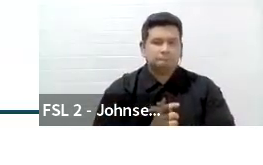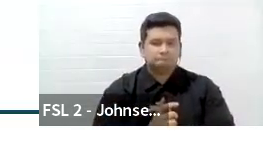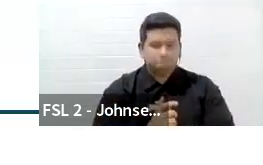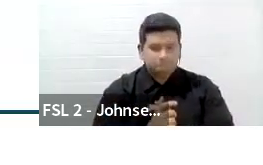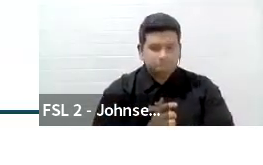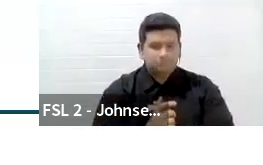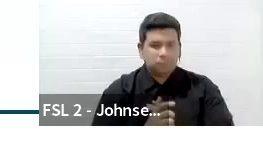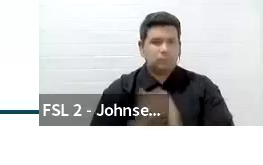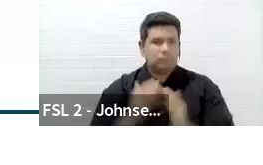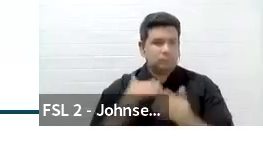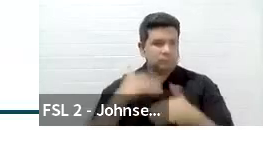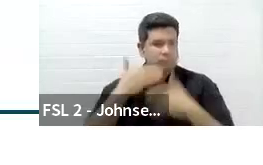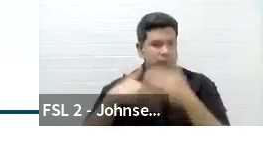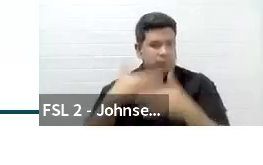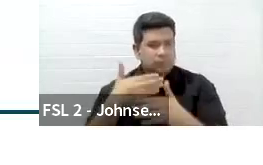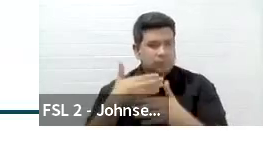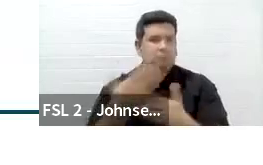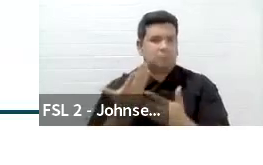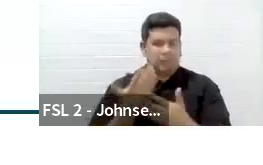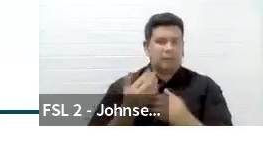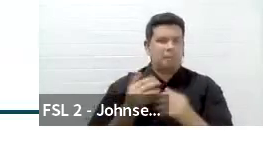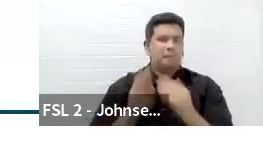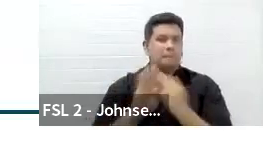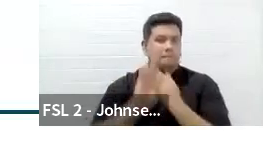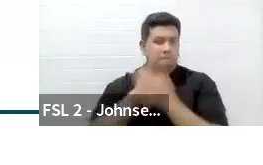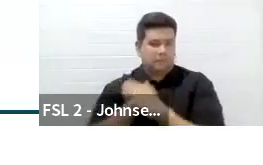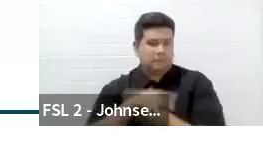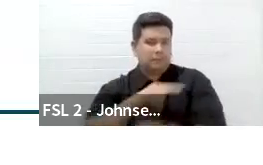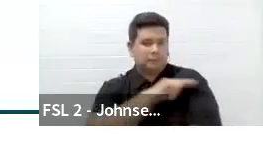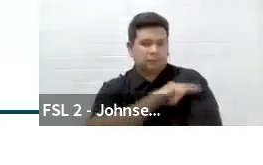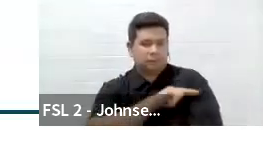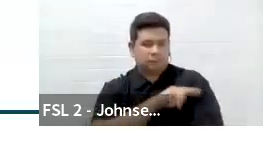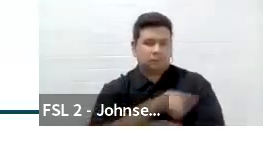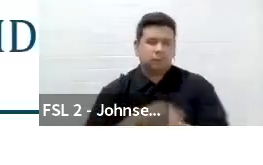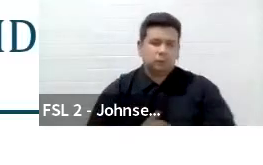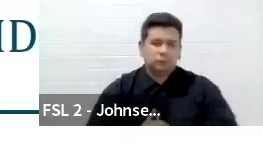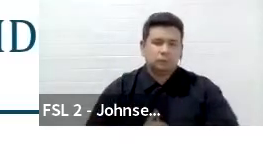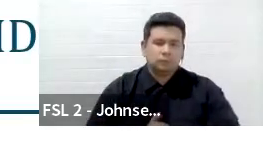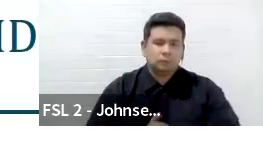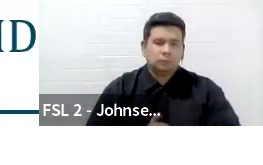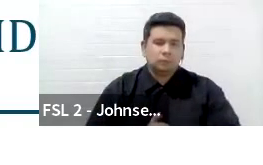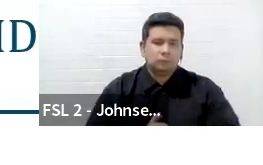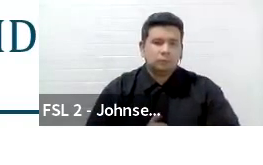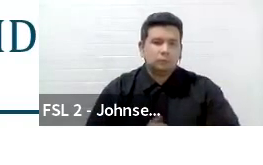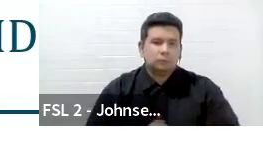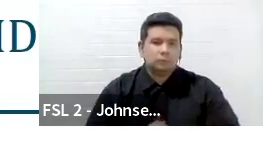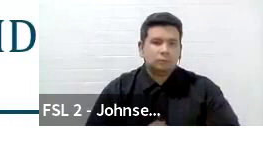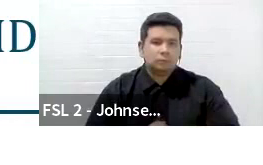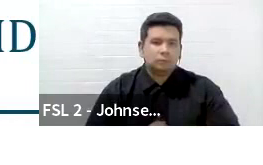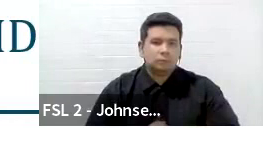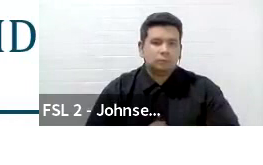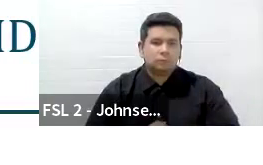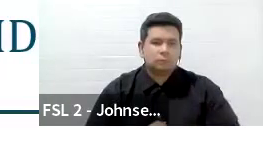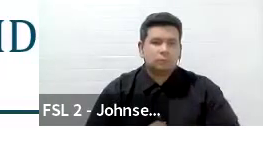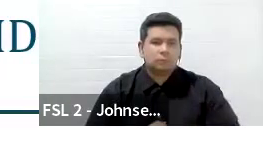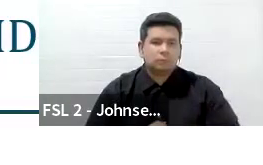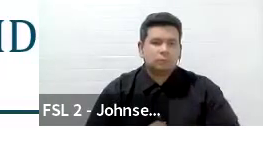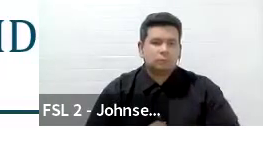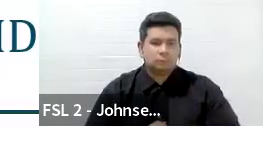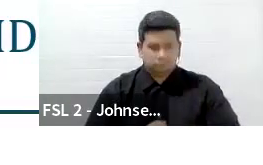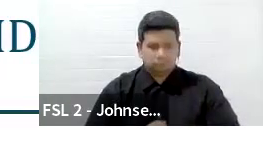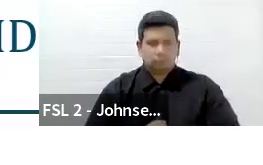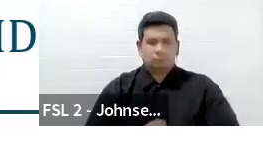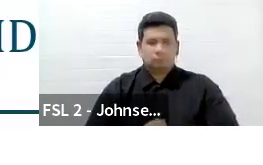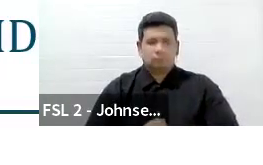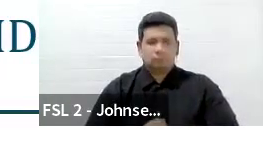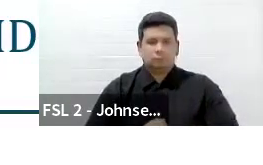its normal shape. Okay, so Okay, so regardless of the course